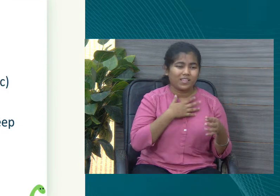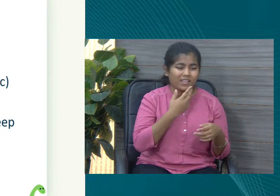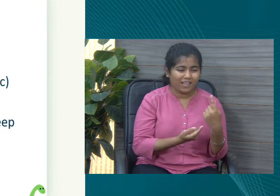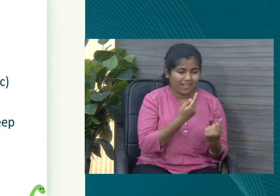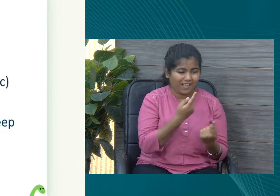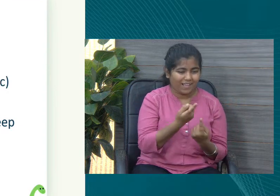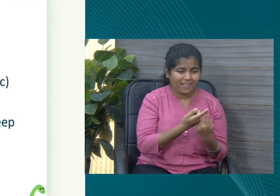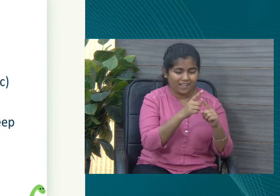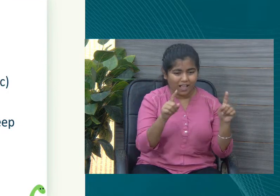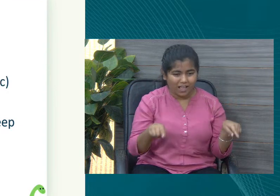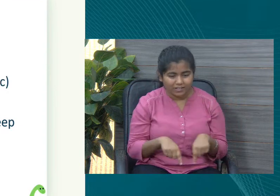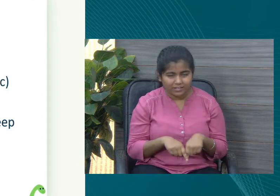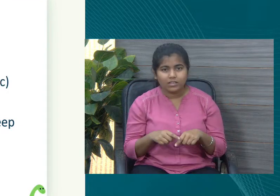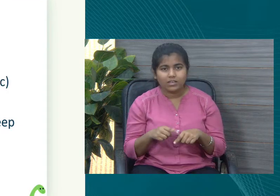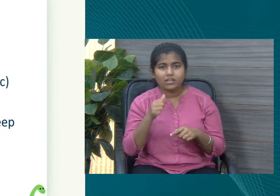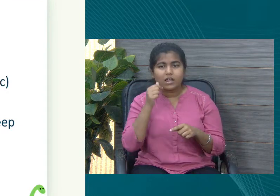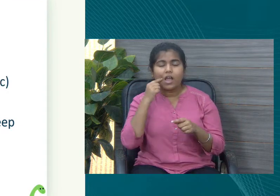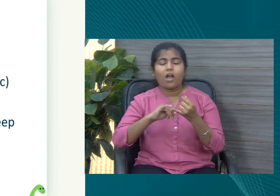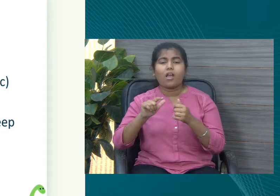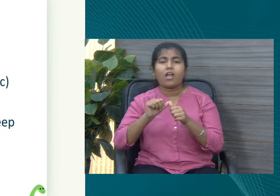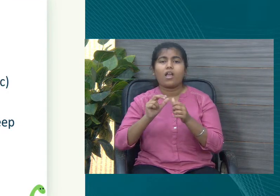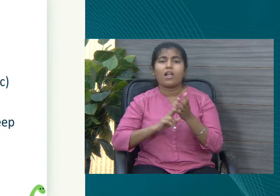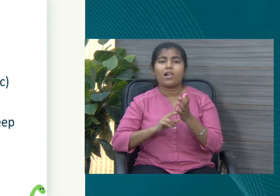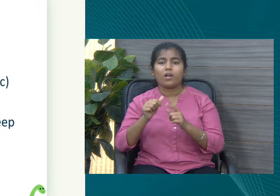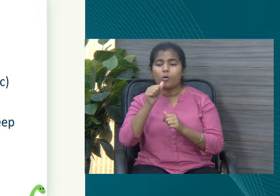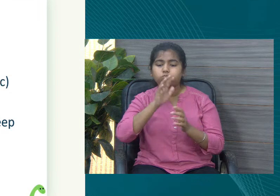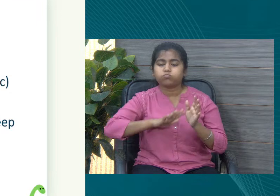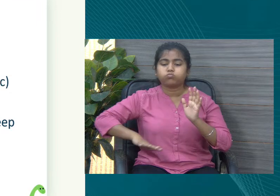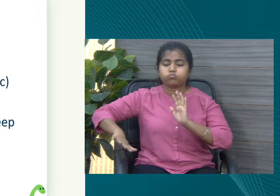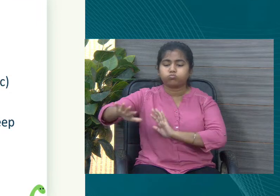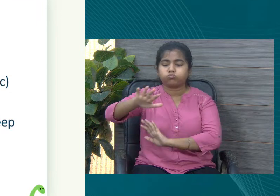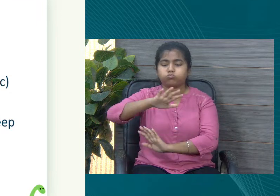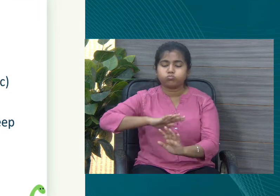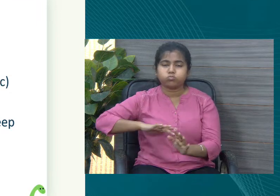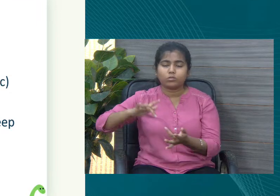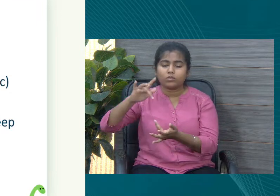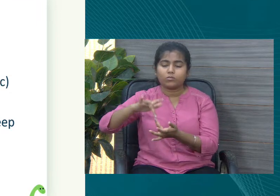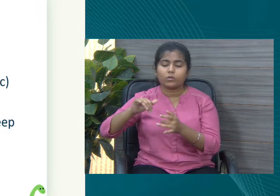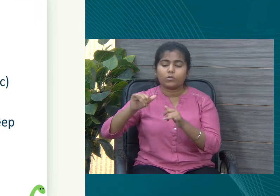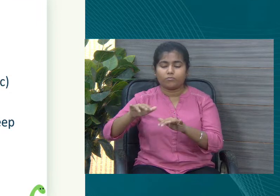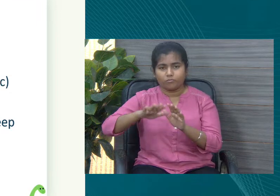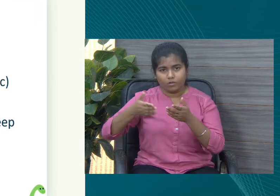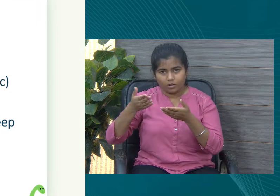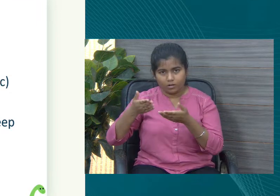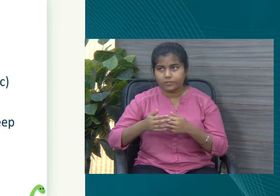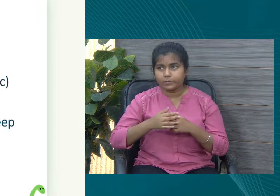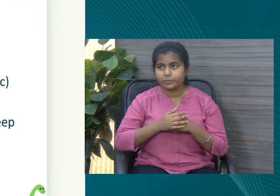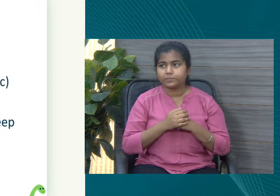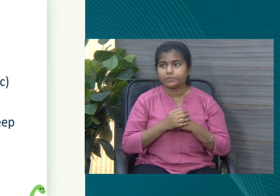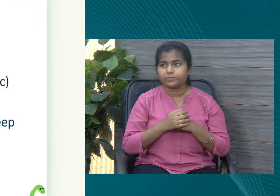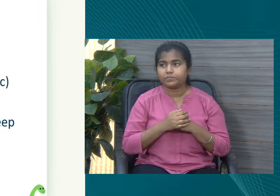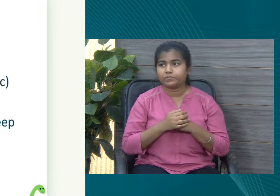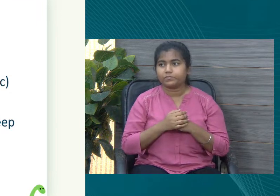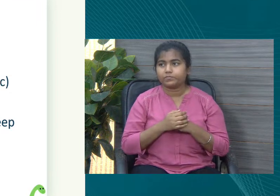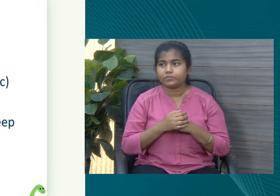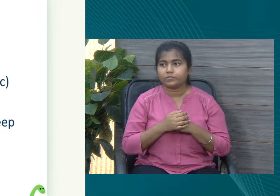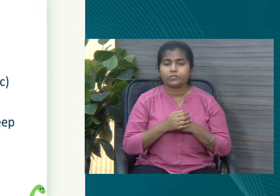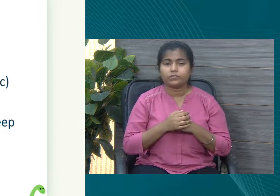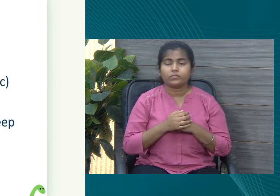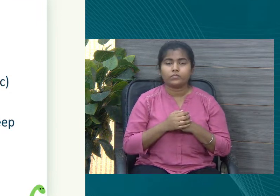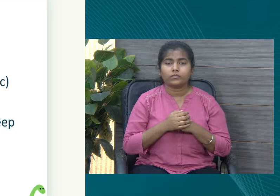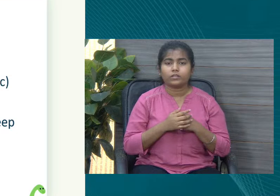answer. And I could not sleep on that night. Why Crusoe could not